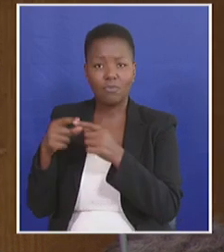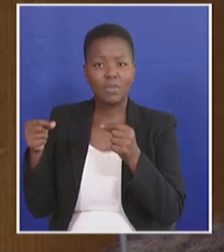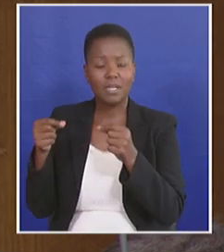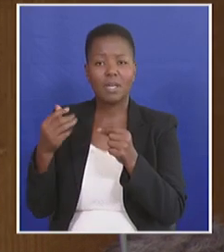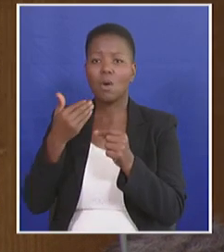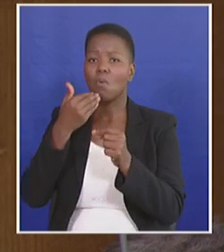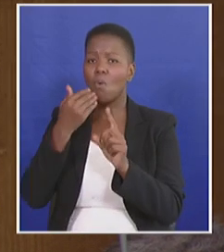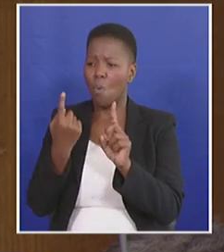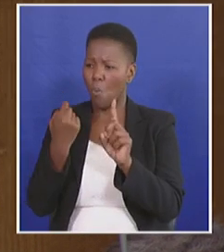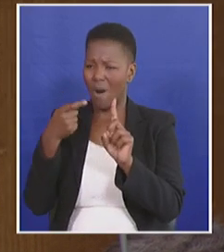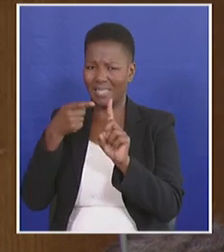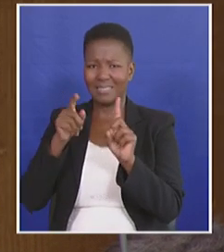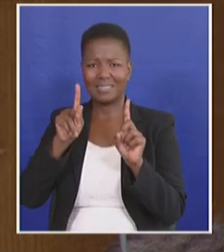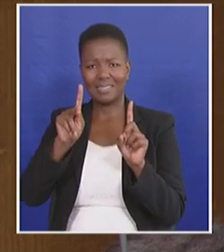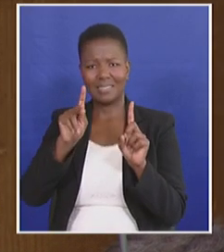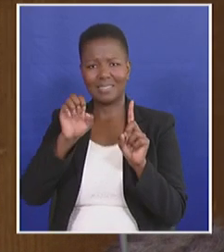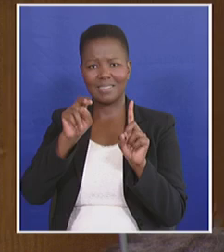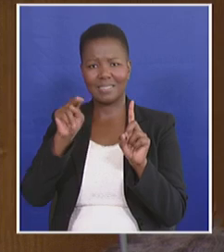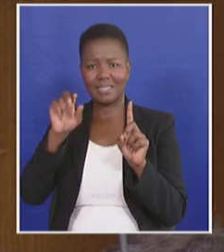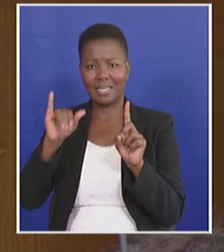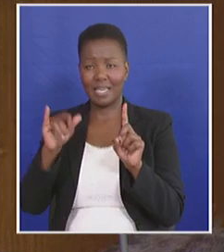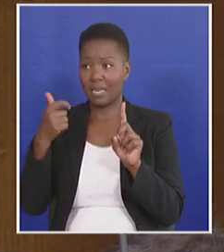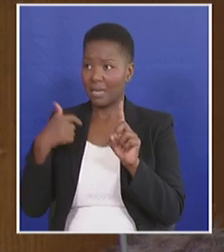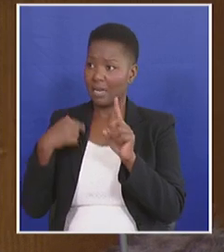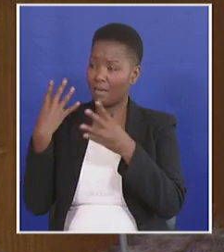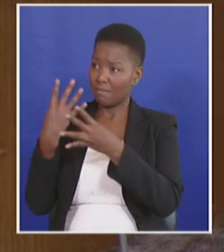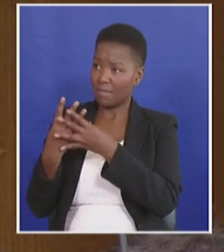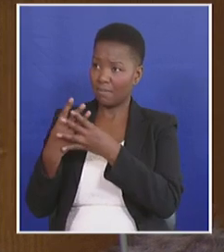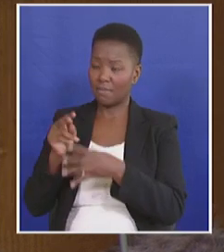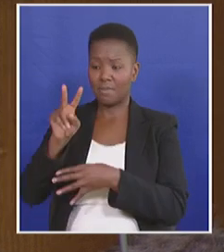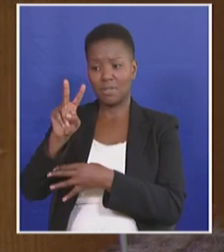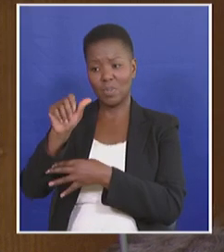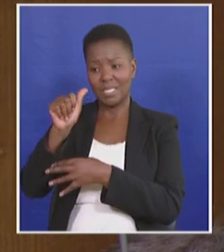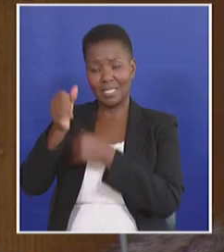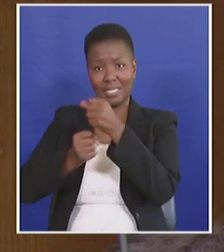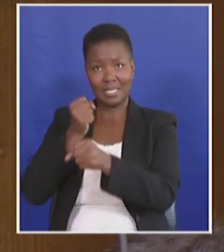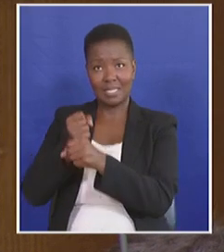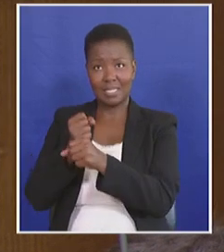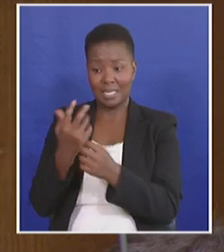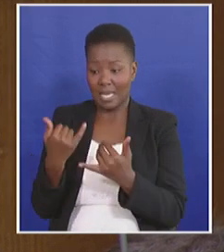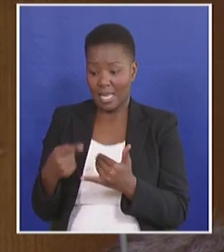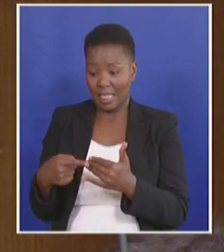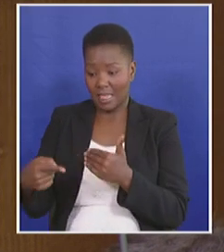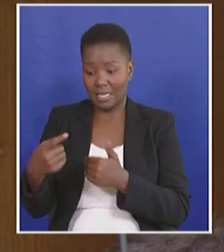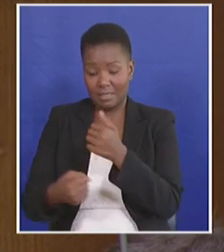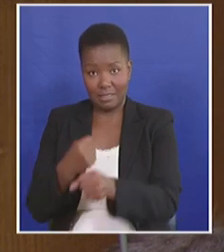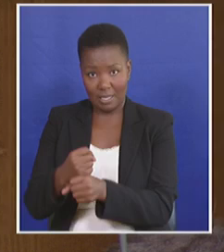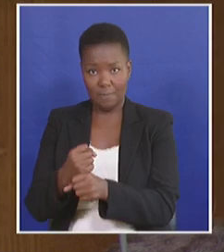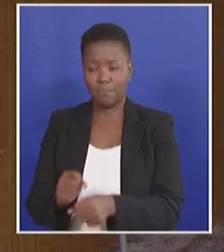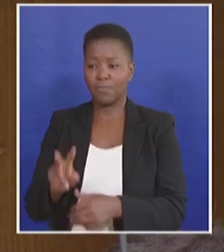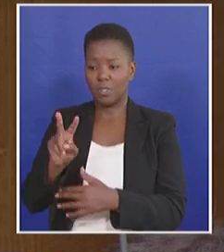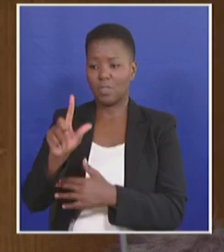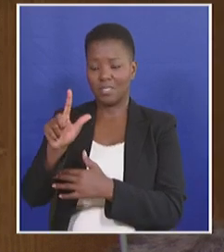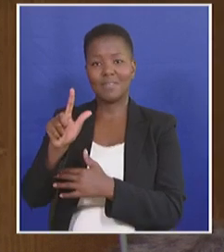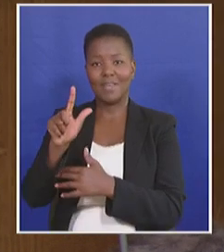Motsamai, who has been in prison now for 26 years. He'll be 27 years this year in prison for a